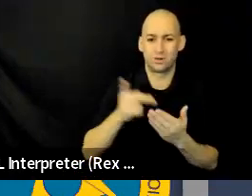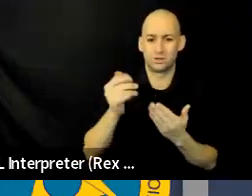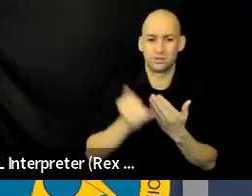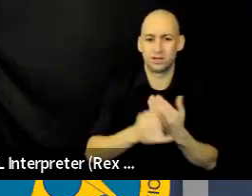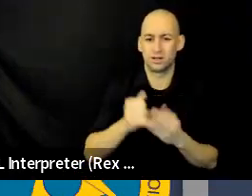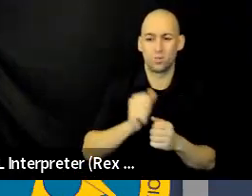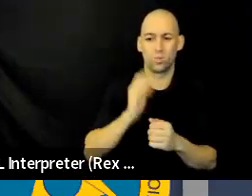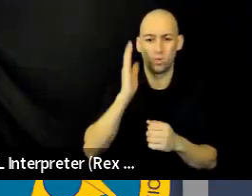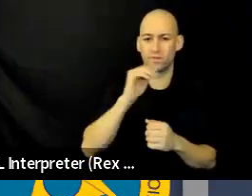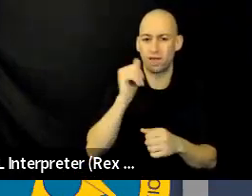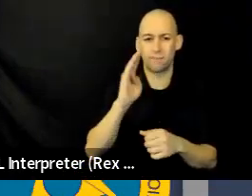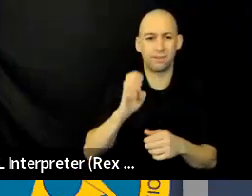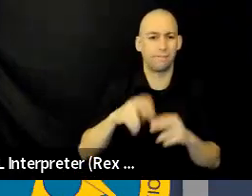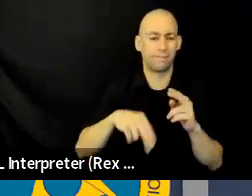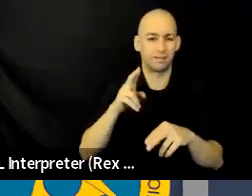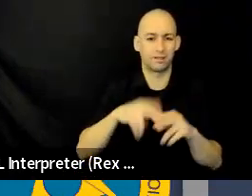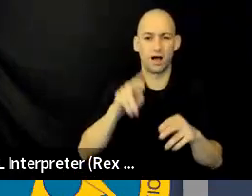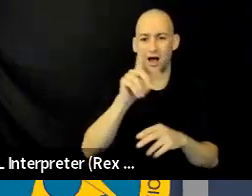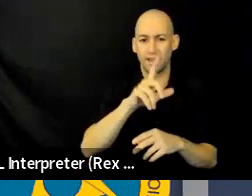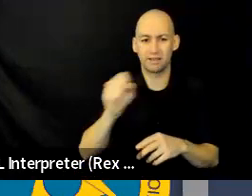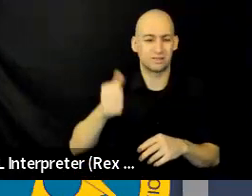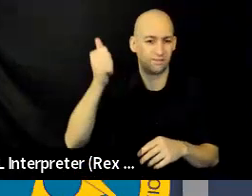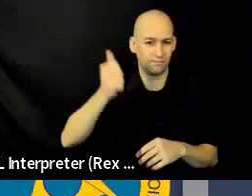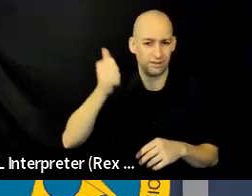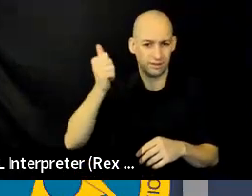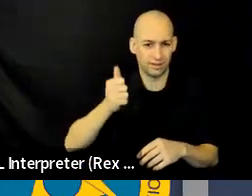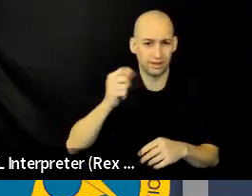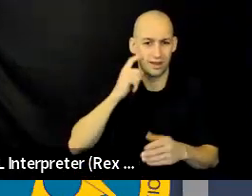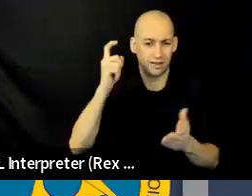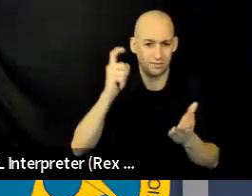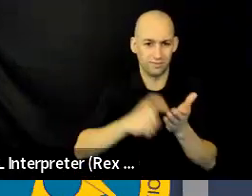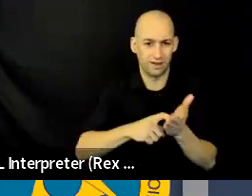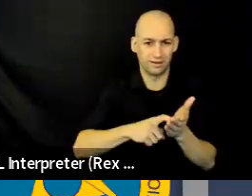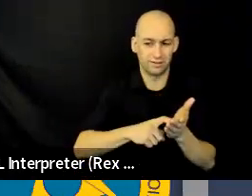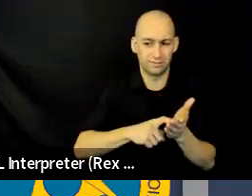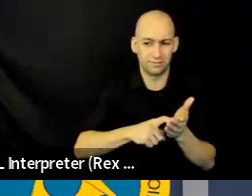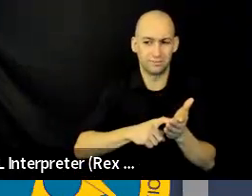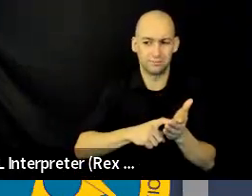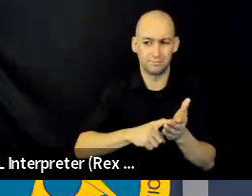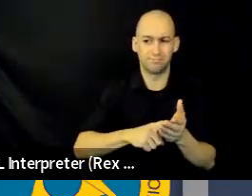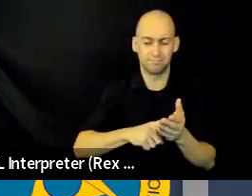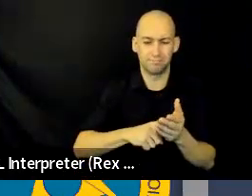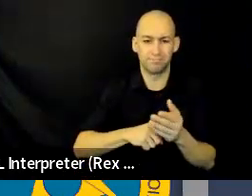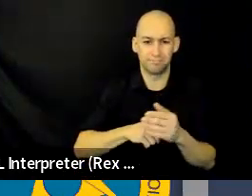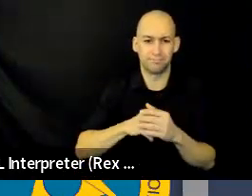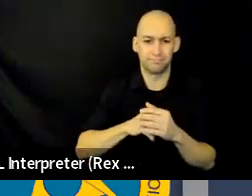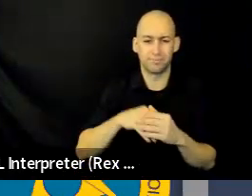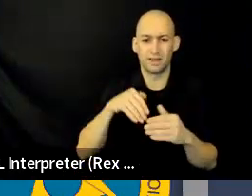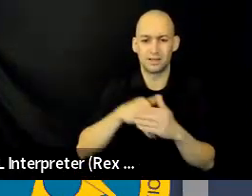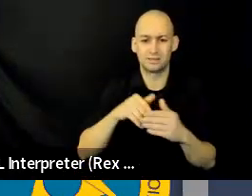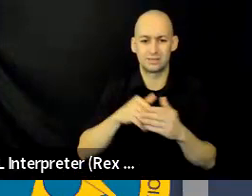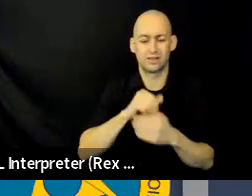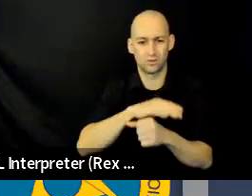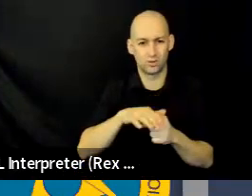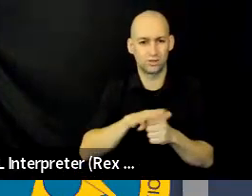be built unless there is funding identified and then it is amended into the regional transportation plan. I